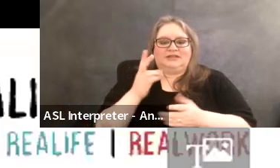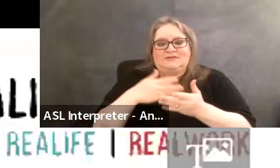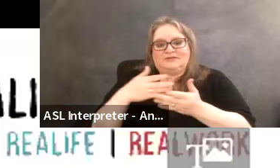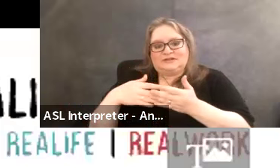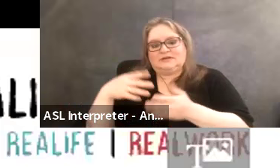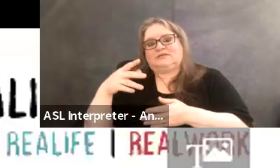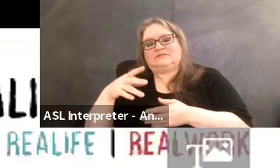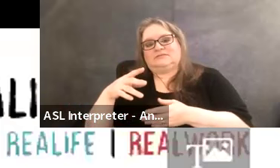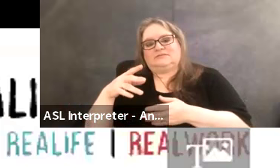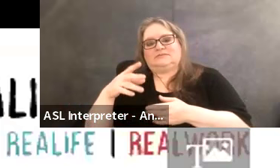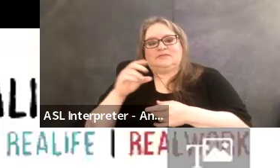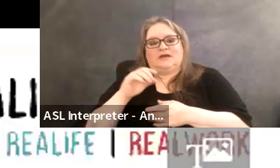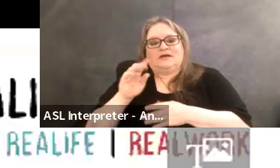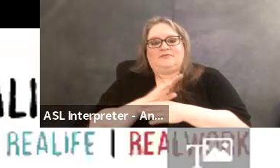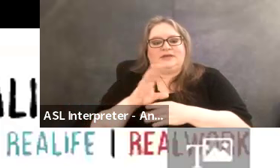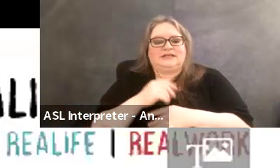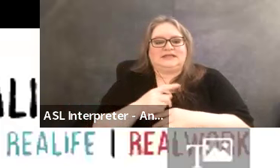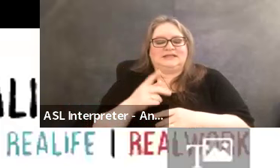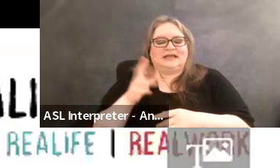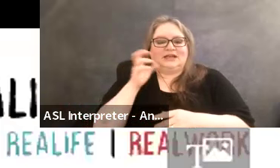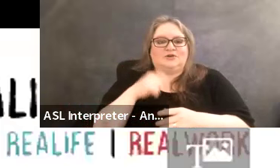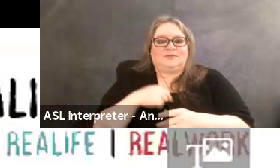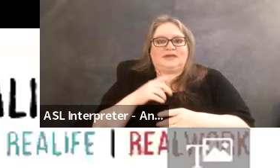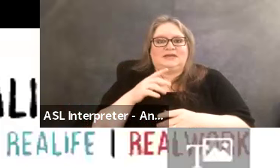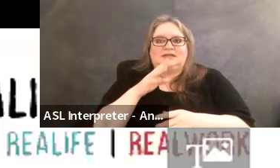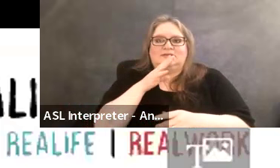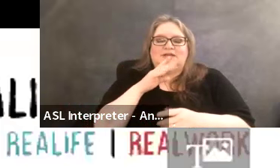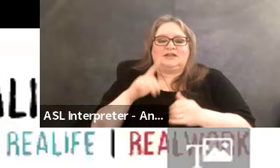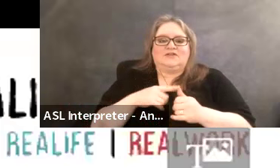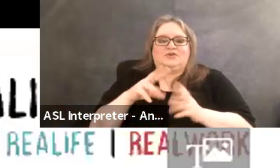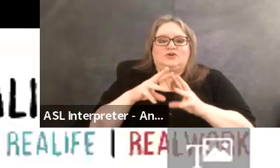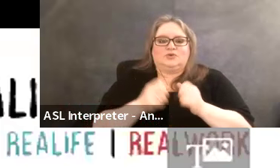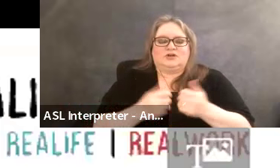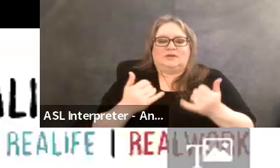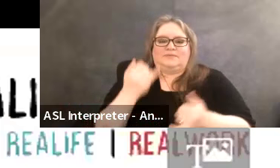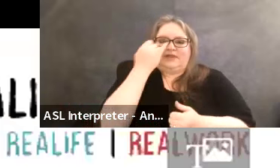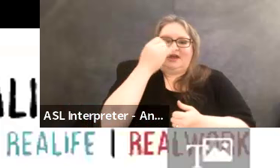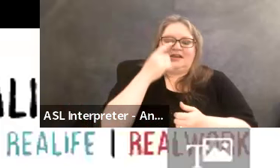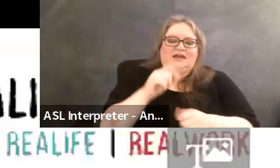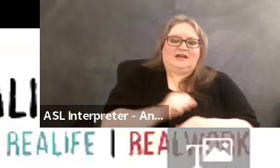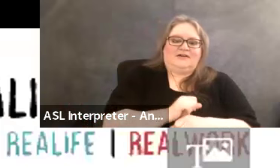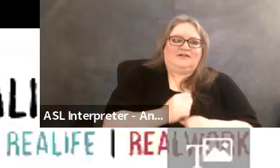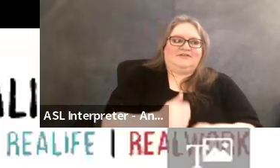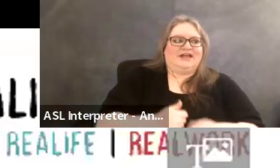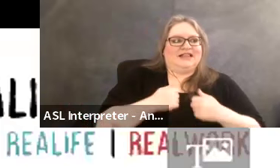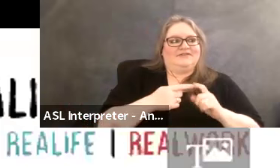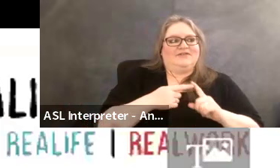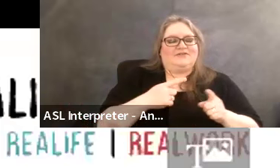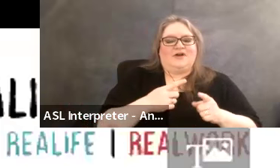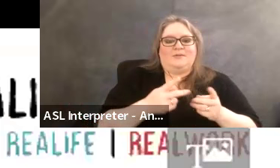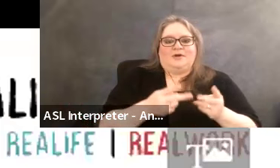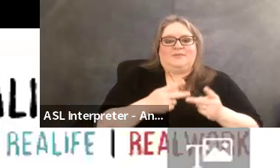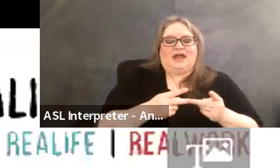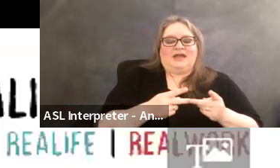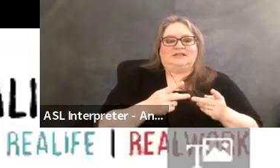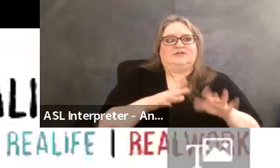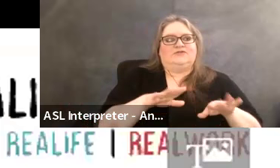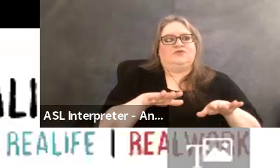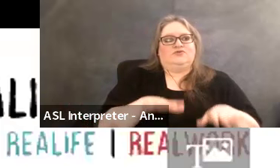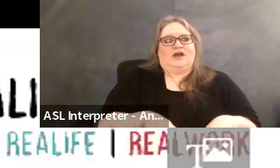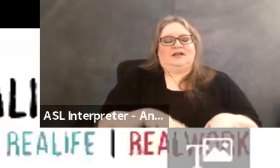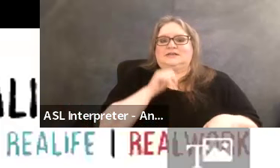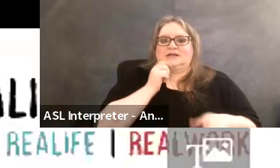me speak in the very first workshop on what is this idea of living from a place of rest, not rush. And so